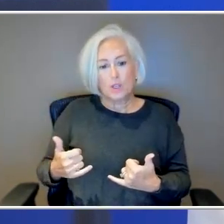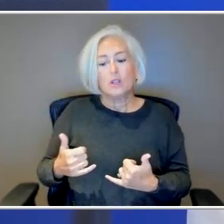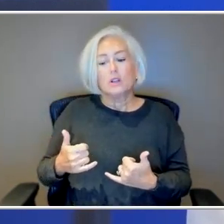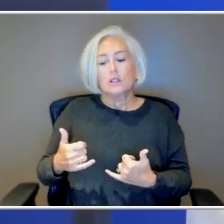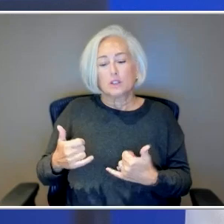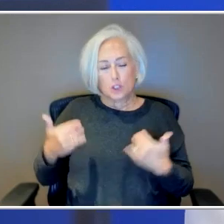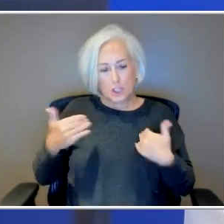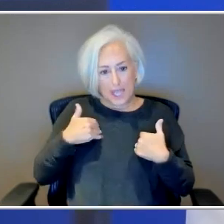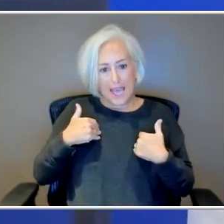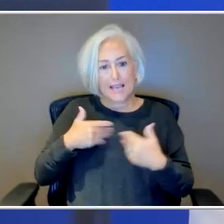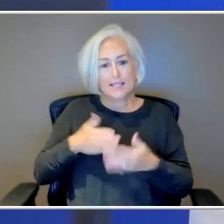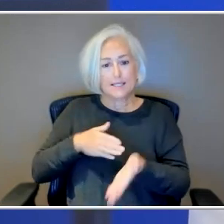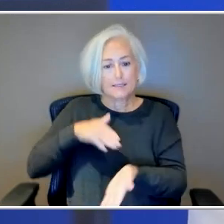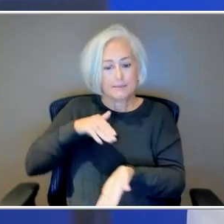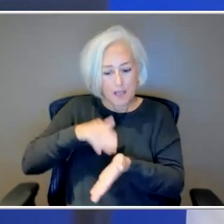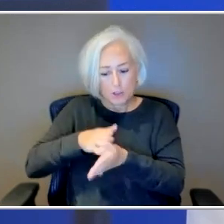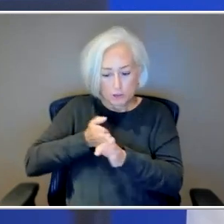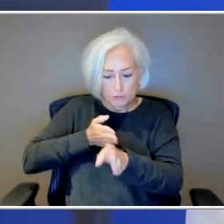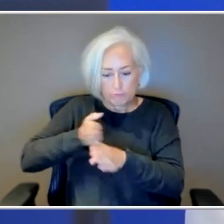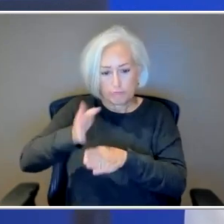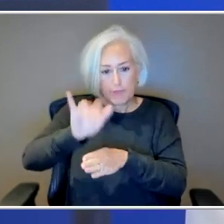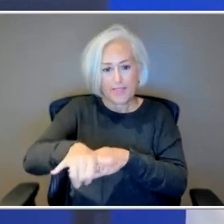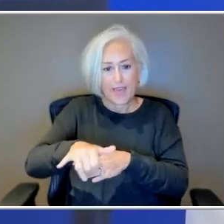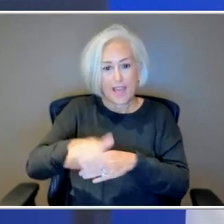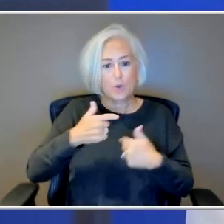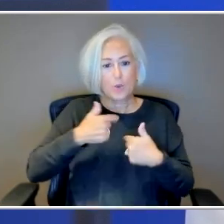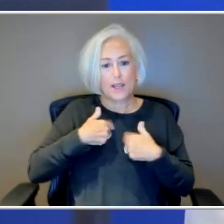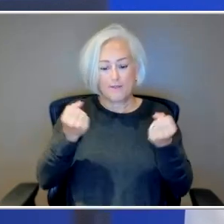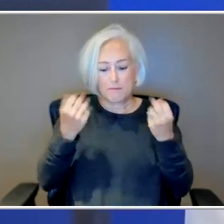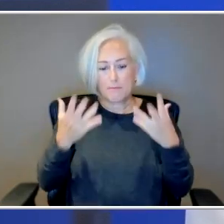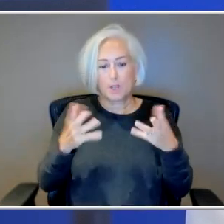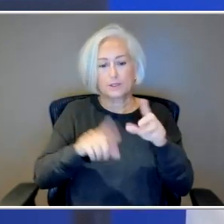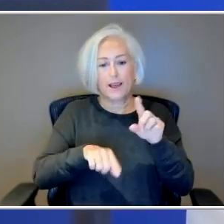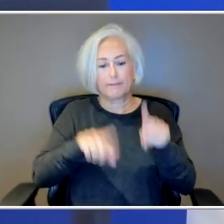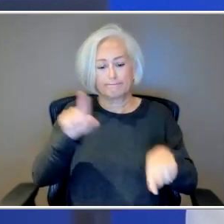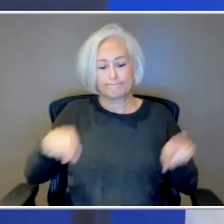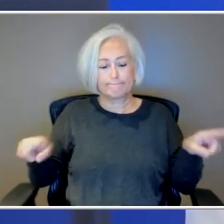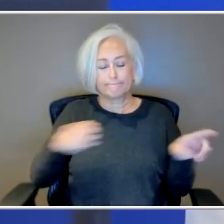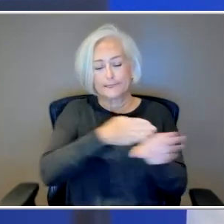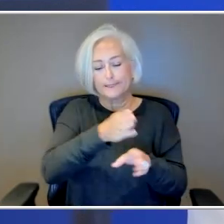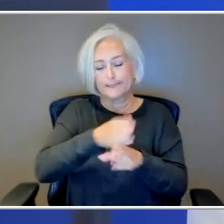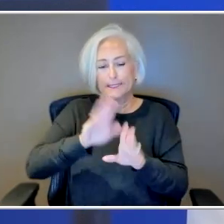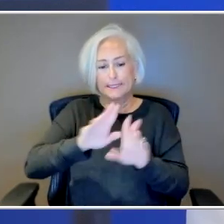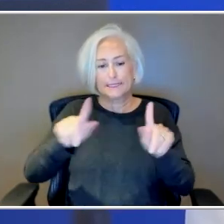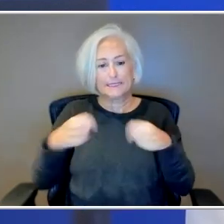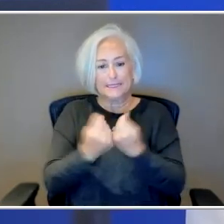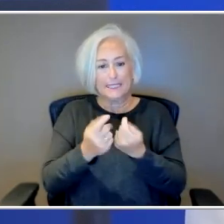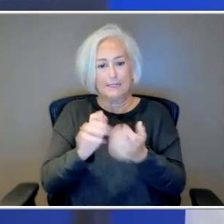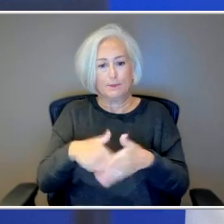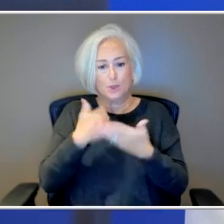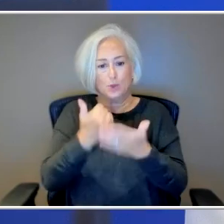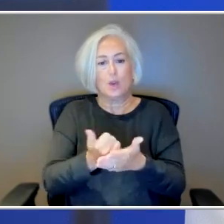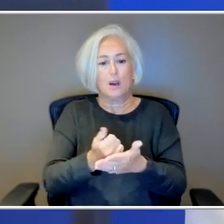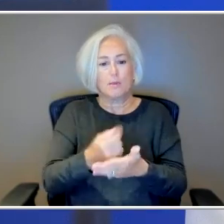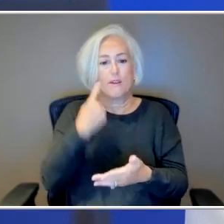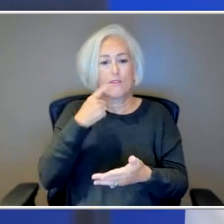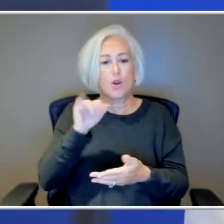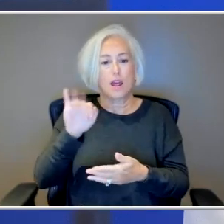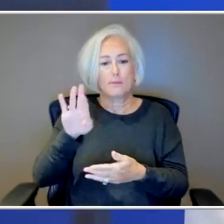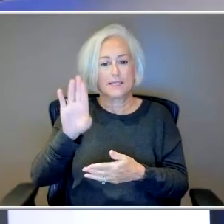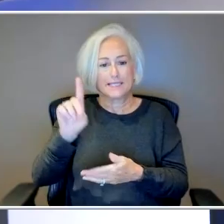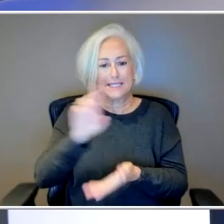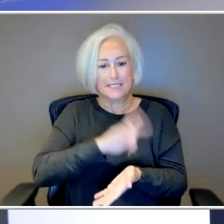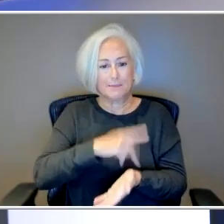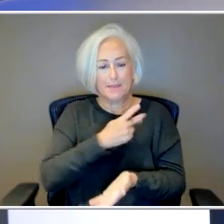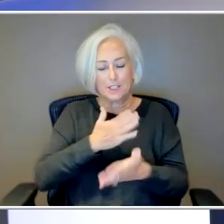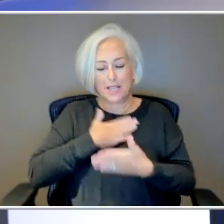treatment, and we have a multidisciplinary team, so we are ready to take any IBD patients who need actually our help. We're happy to see any of you guys. Lots